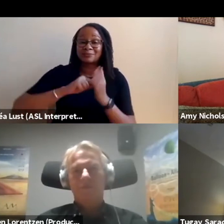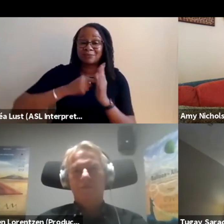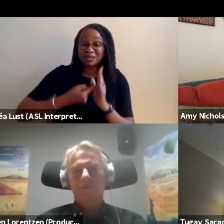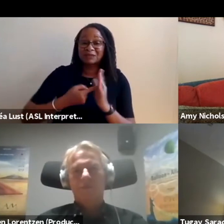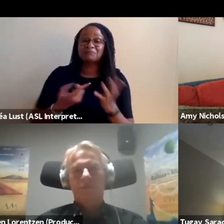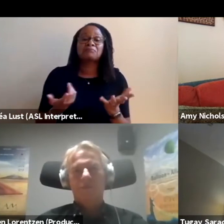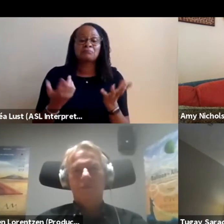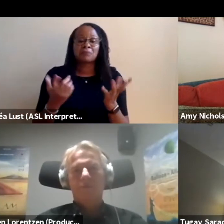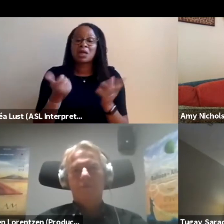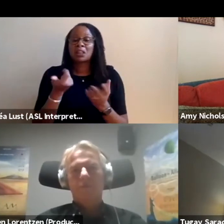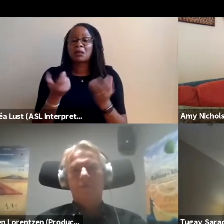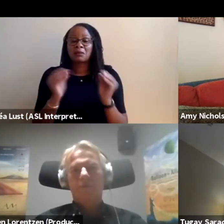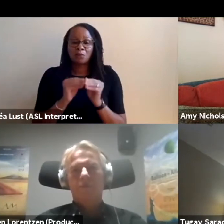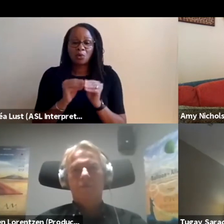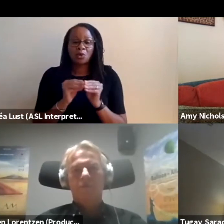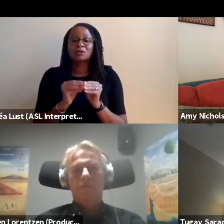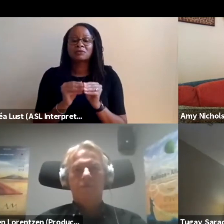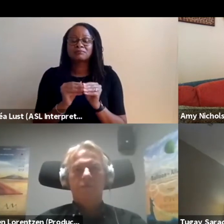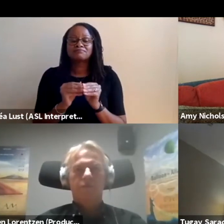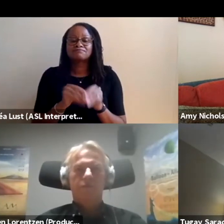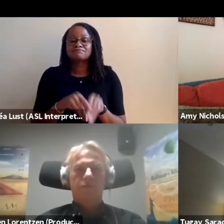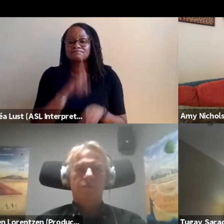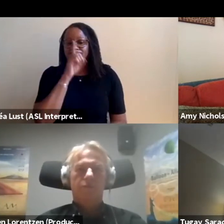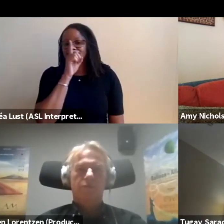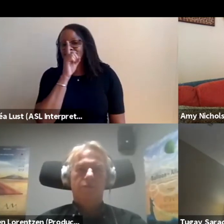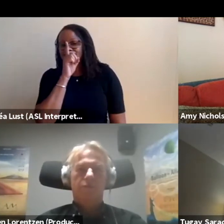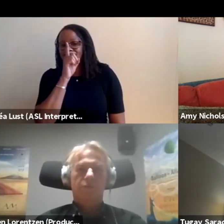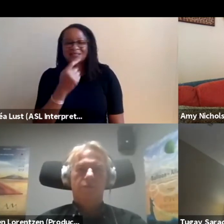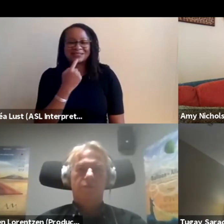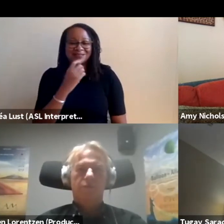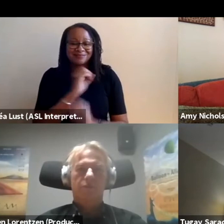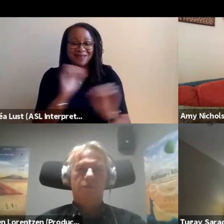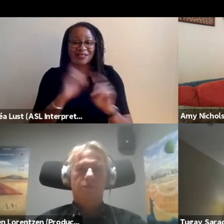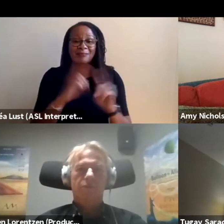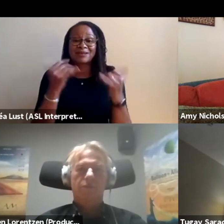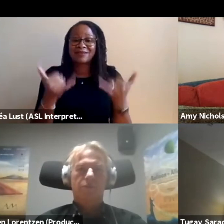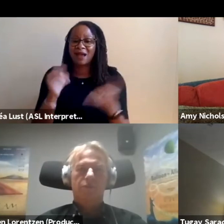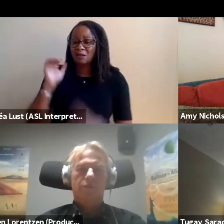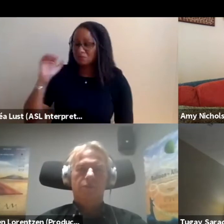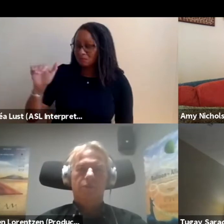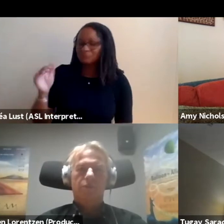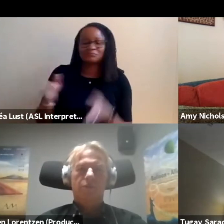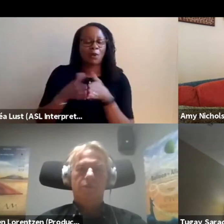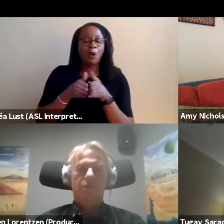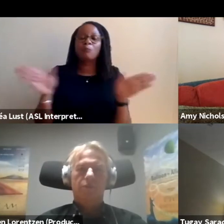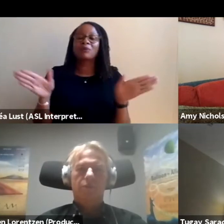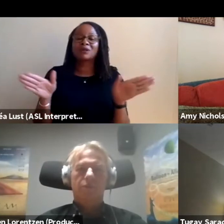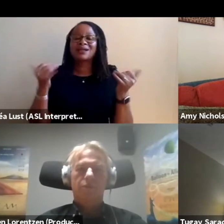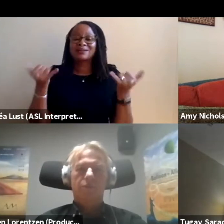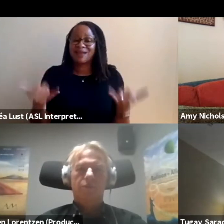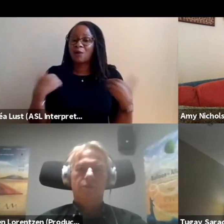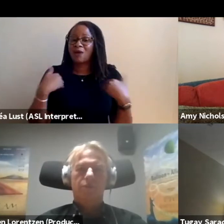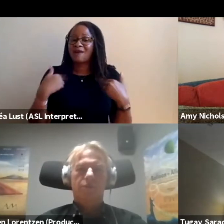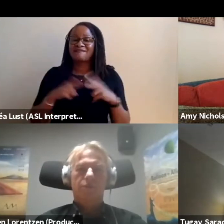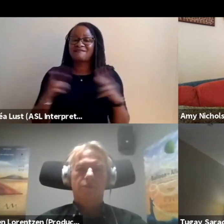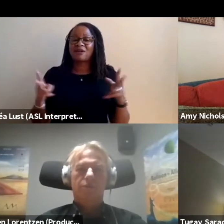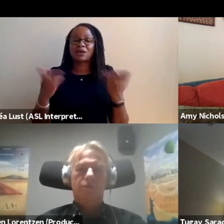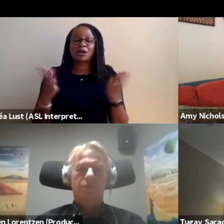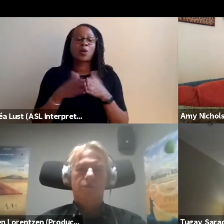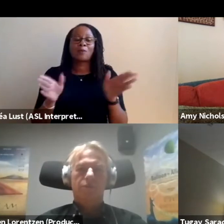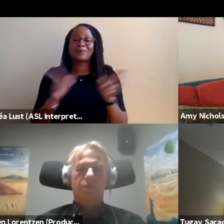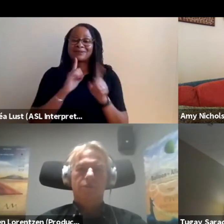a little bit more close about that, but now I can say that we have a very open dialogue about